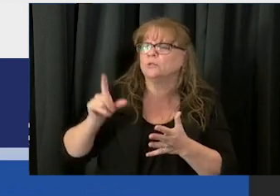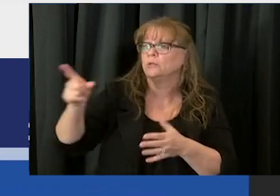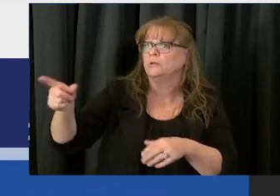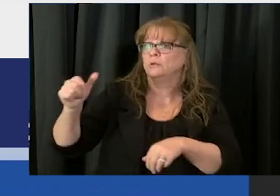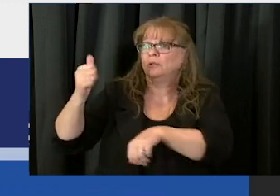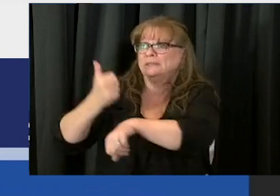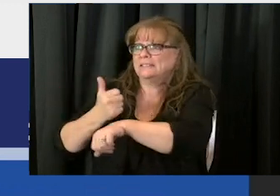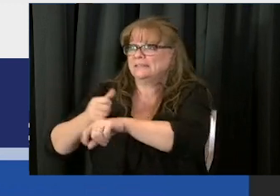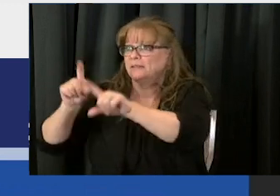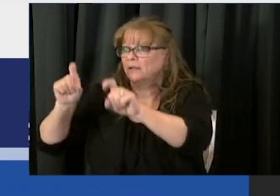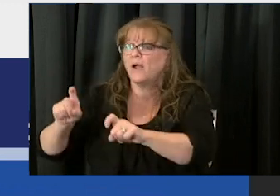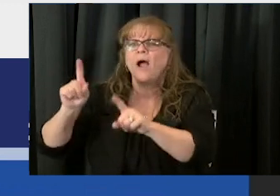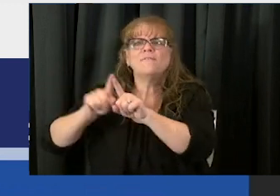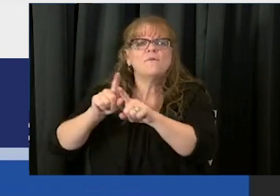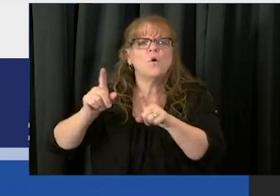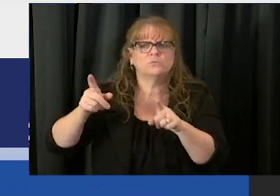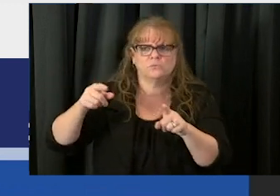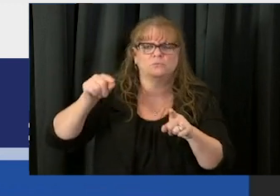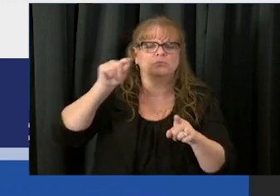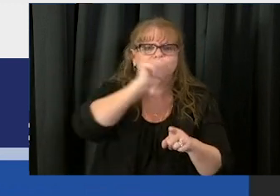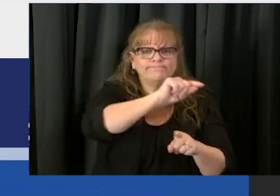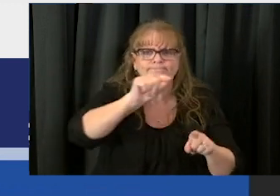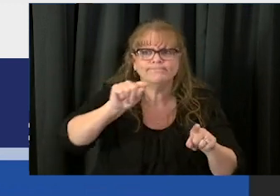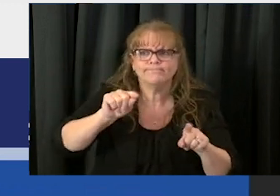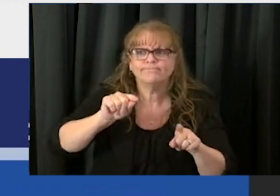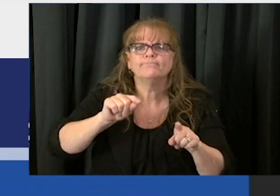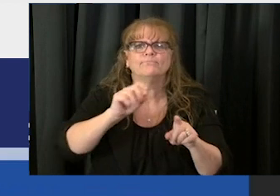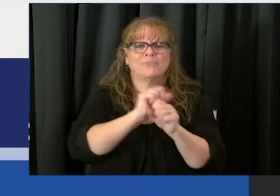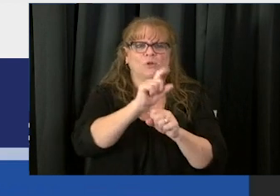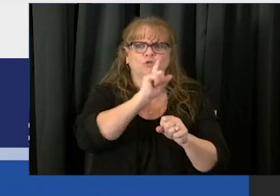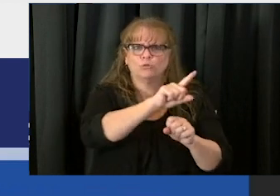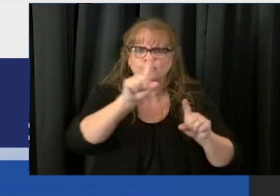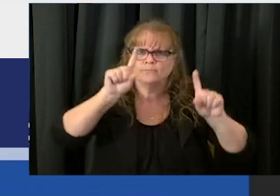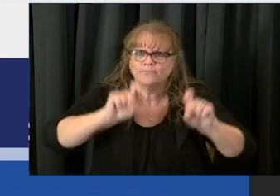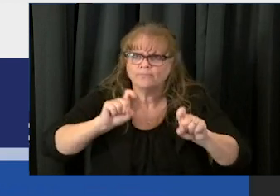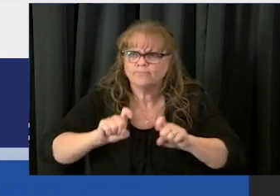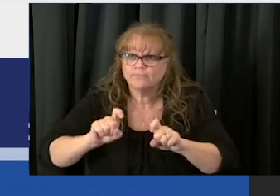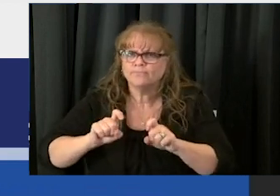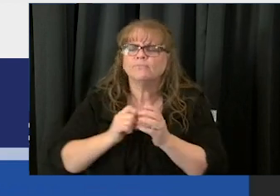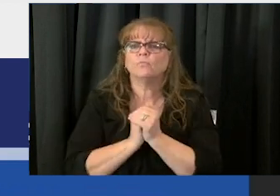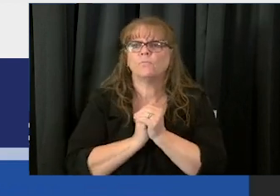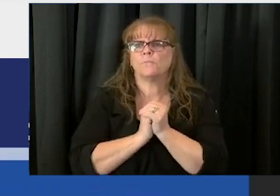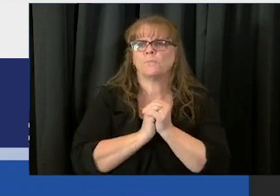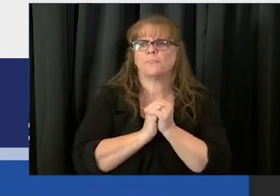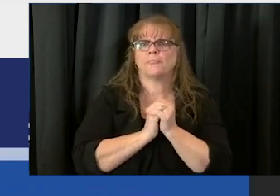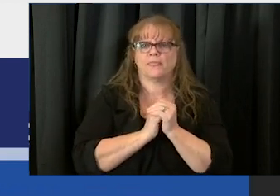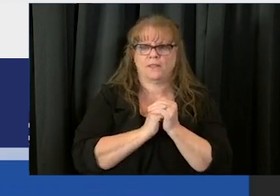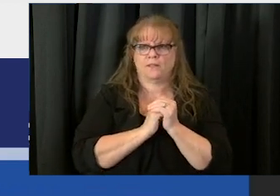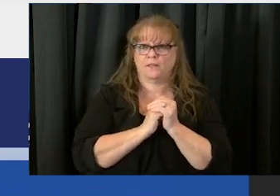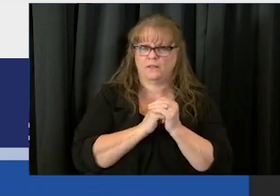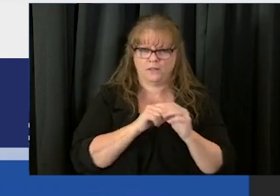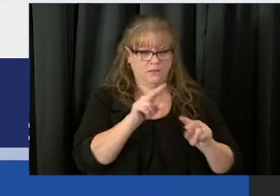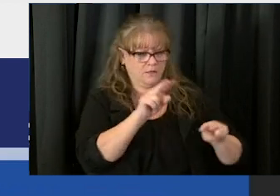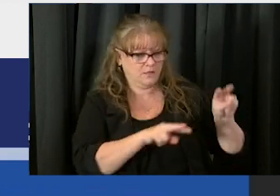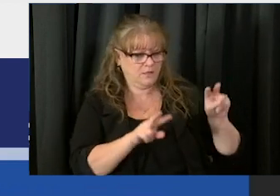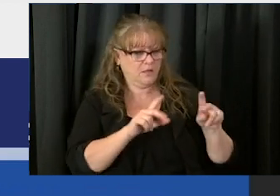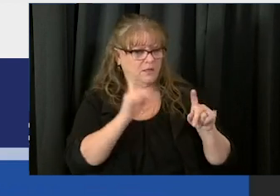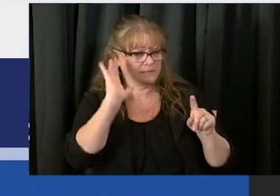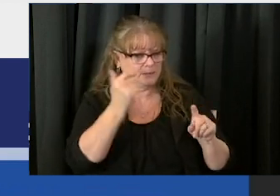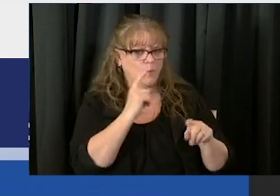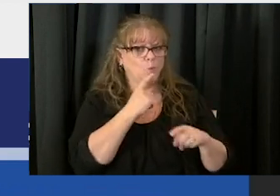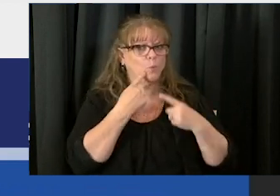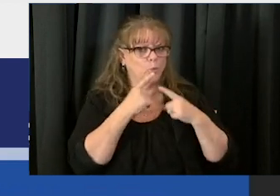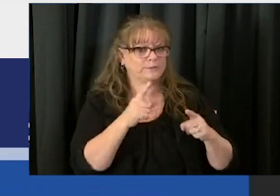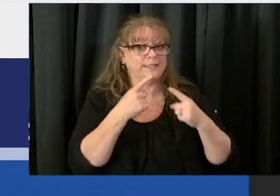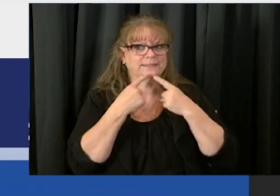teams is something that the rest of us couldn't have, right? The White House had it, the Broncos had it, the Rockies have it. Well, guess